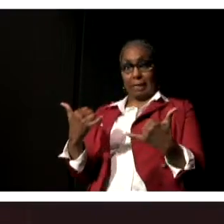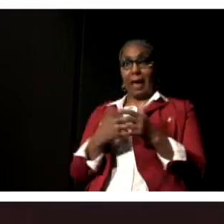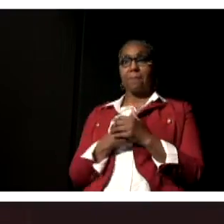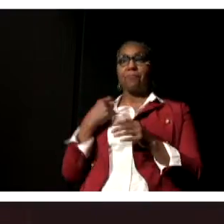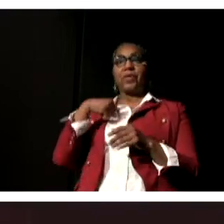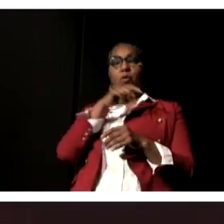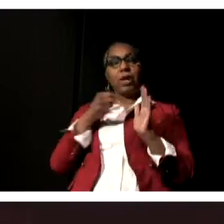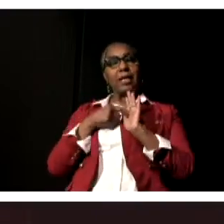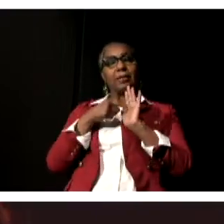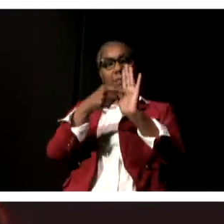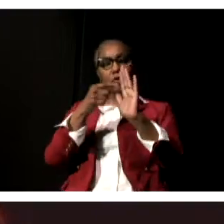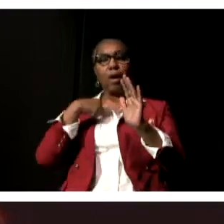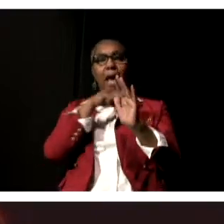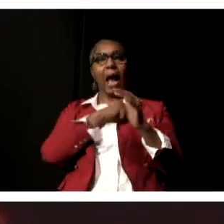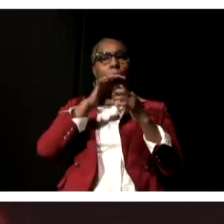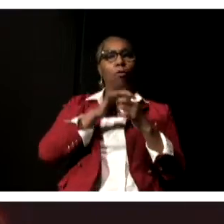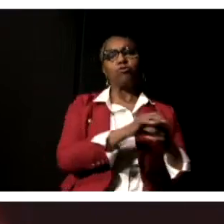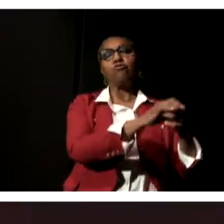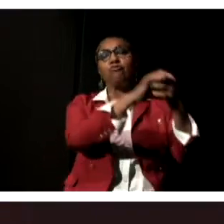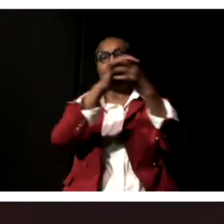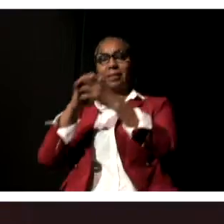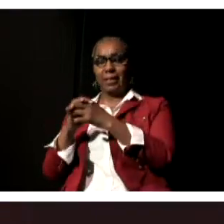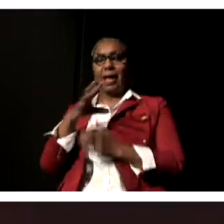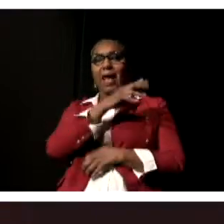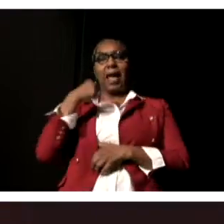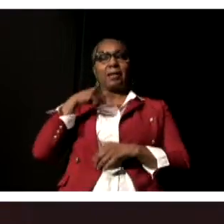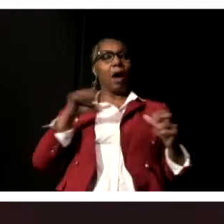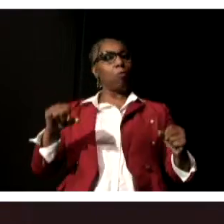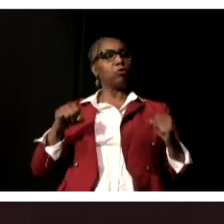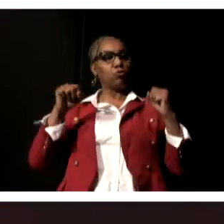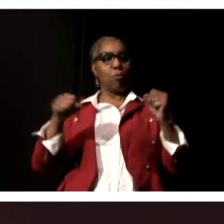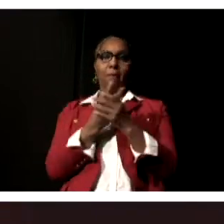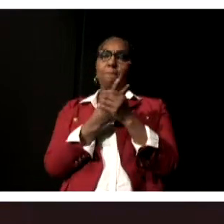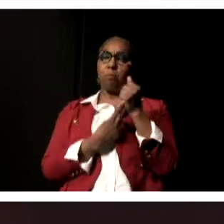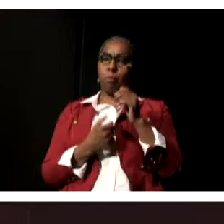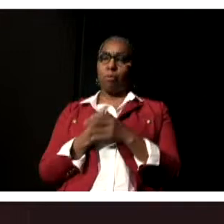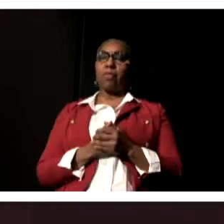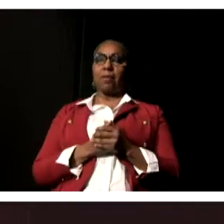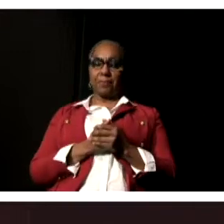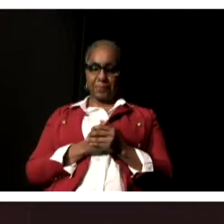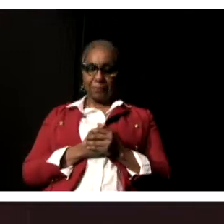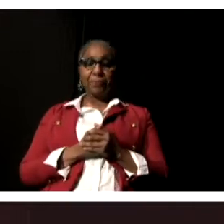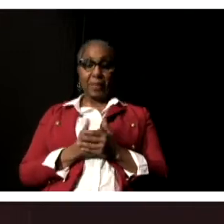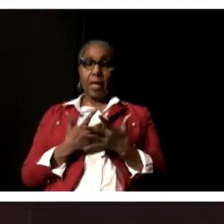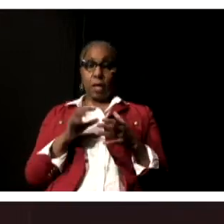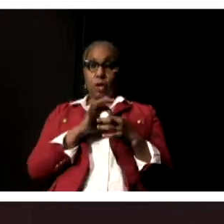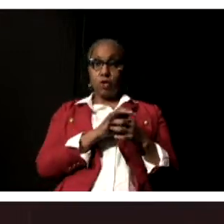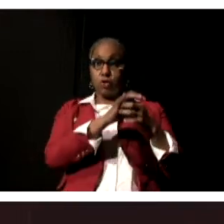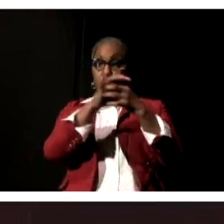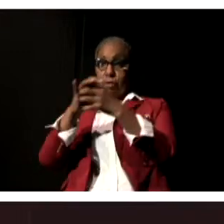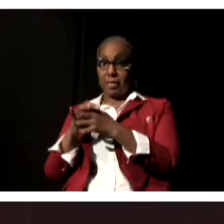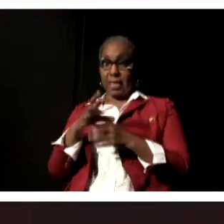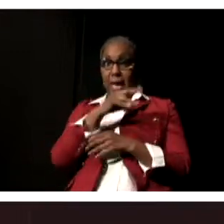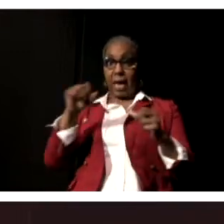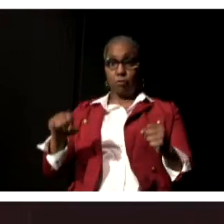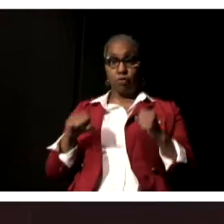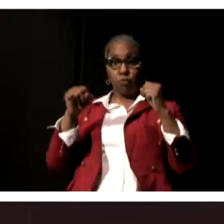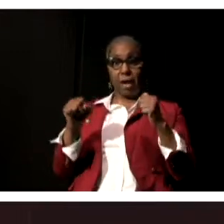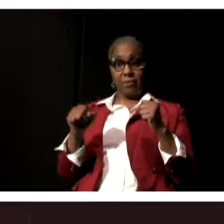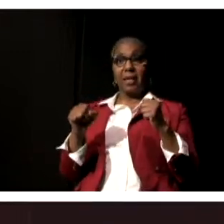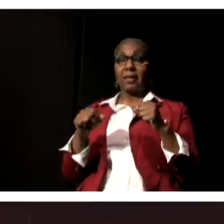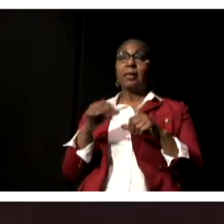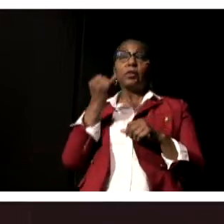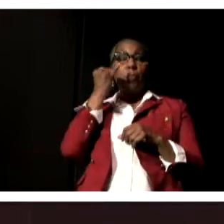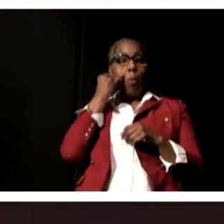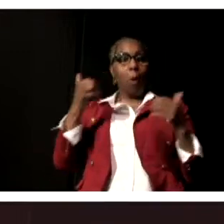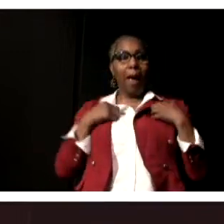we demonstrate our unity and strength. See, unity and strength, if there were two